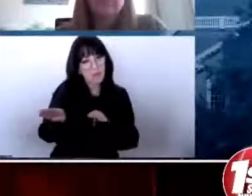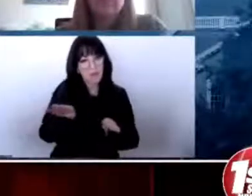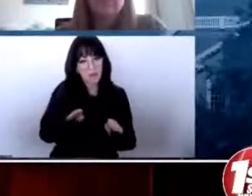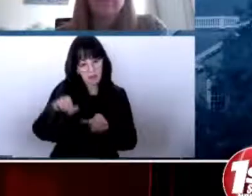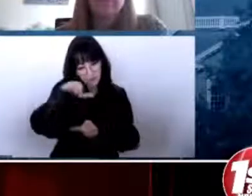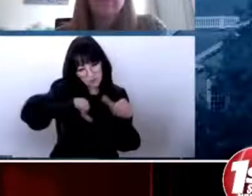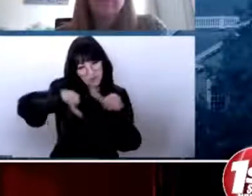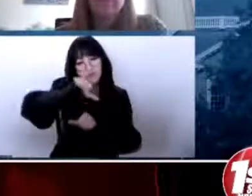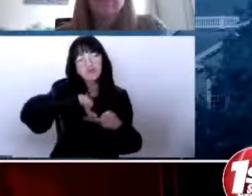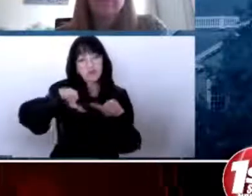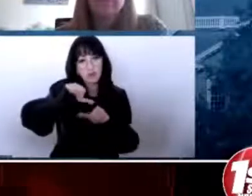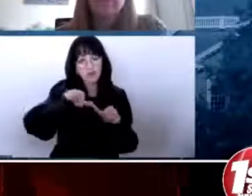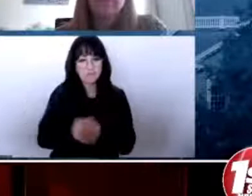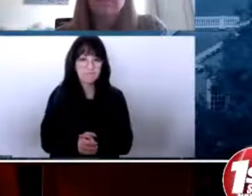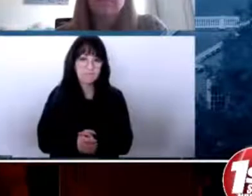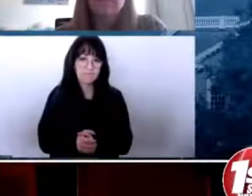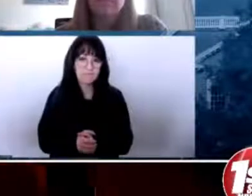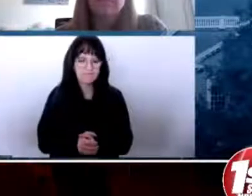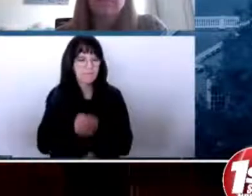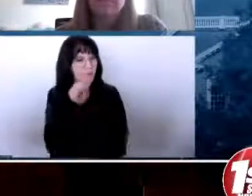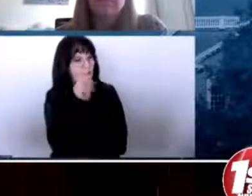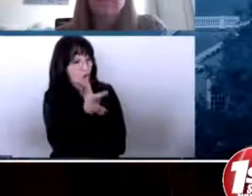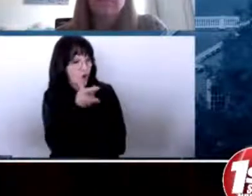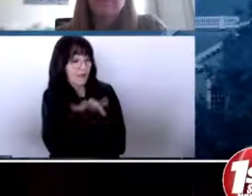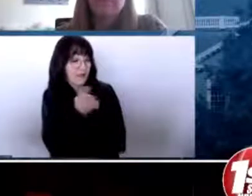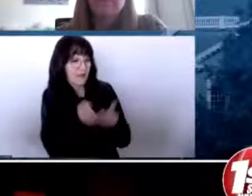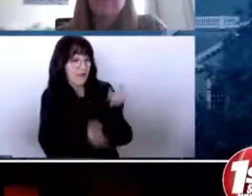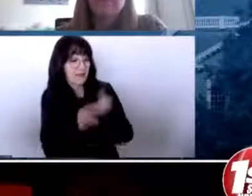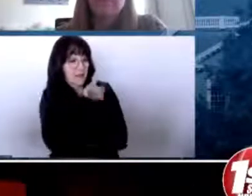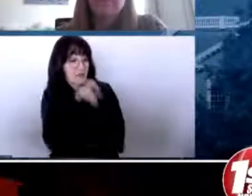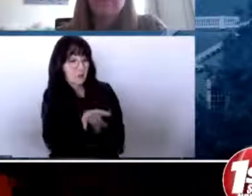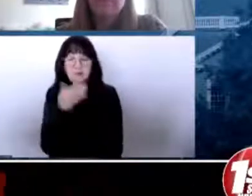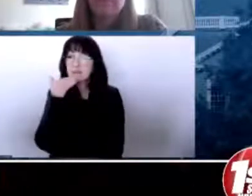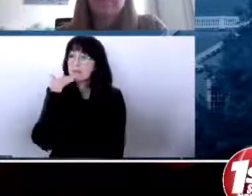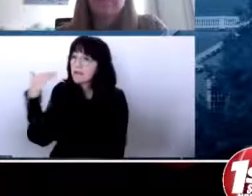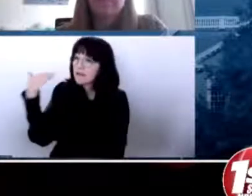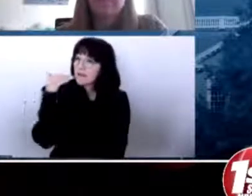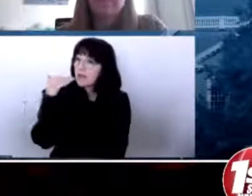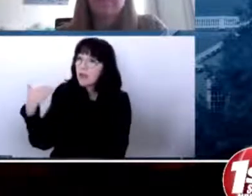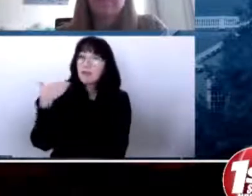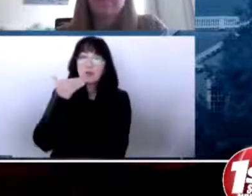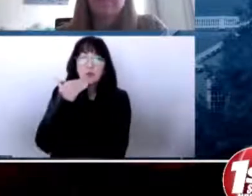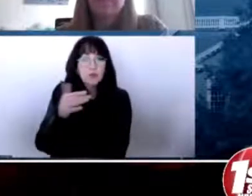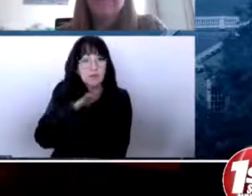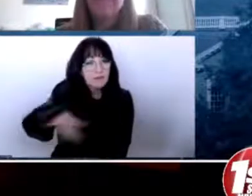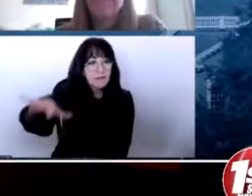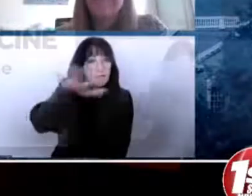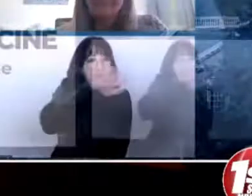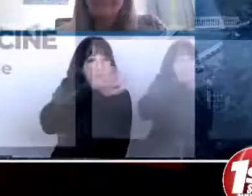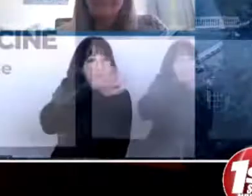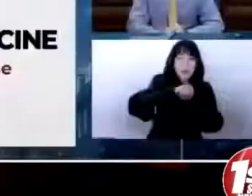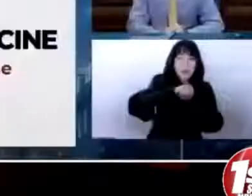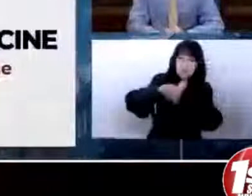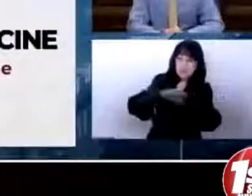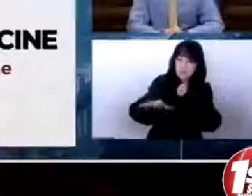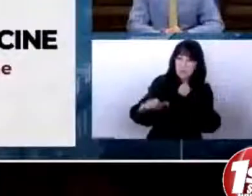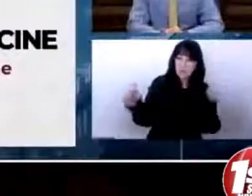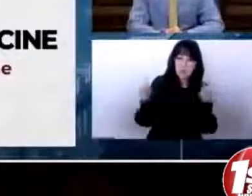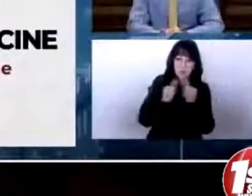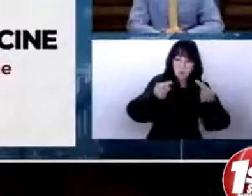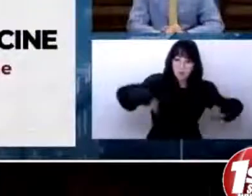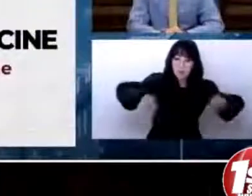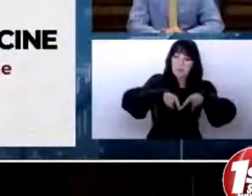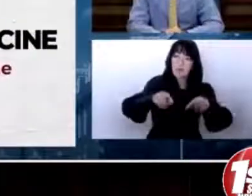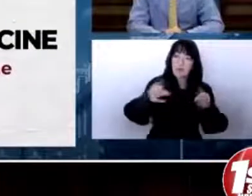All right, that was the last pre-submitted question. And thank you to the media for joining us. Thank you to other